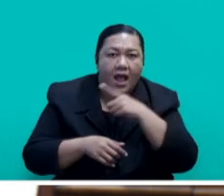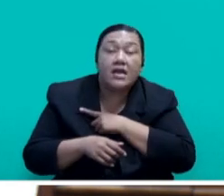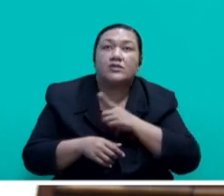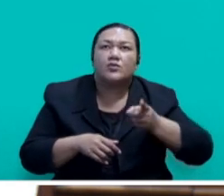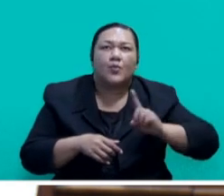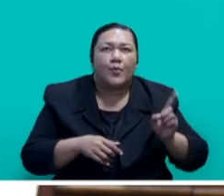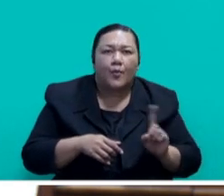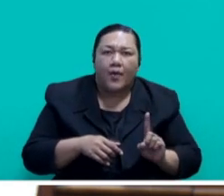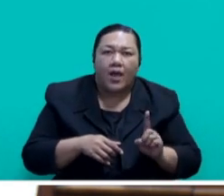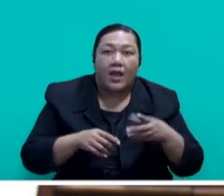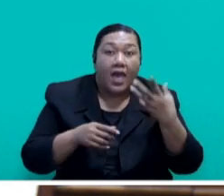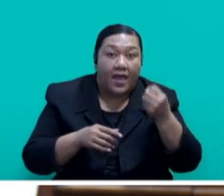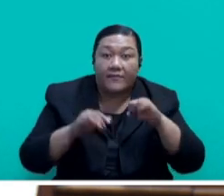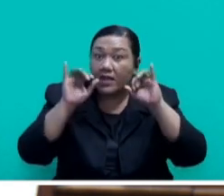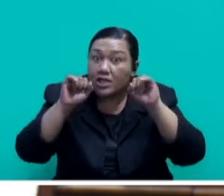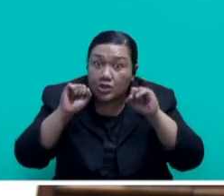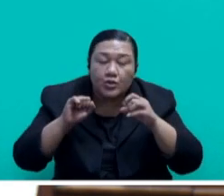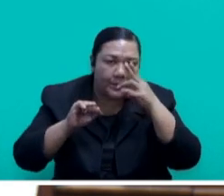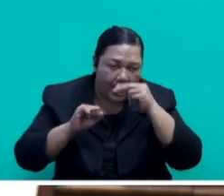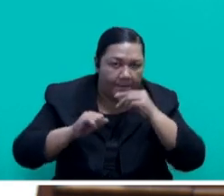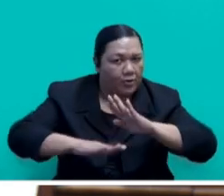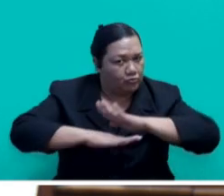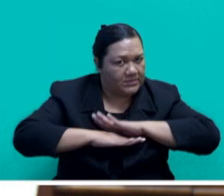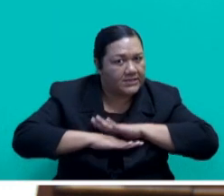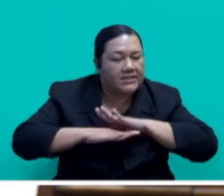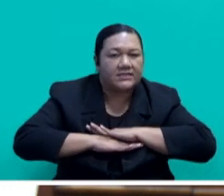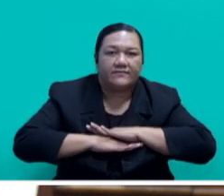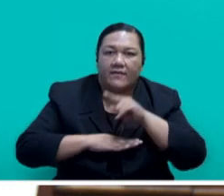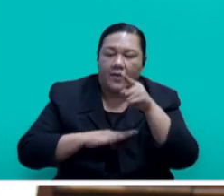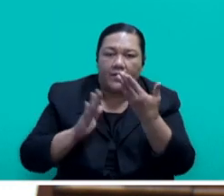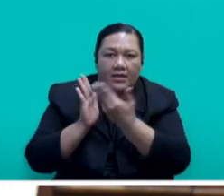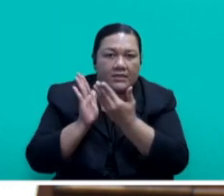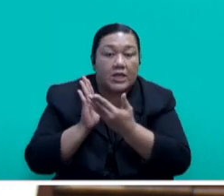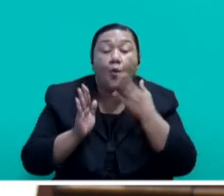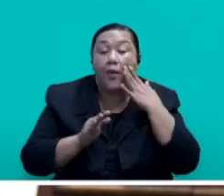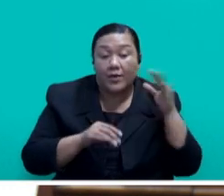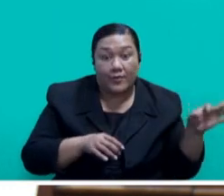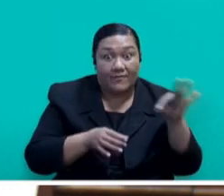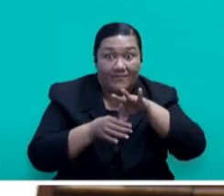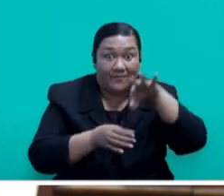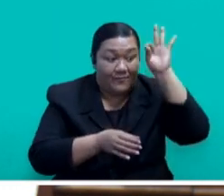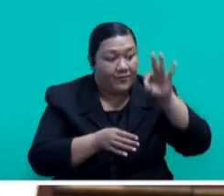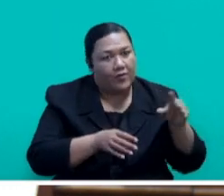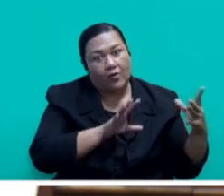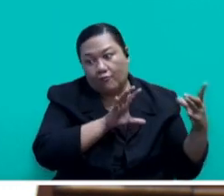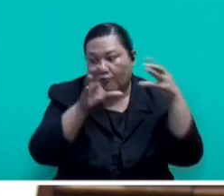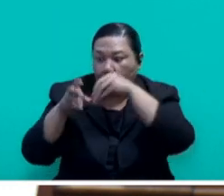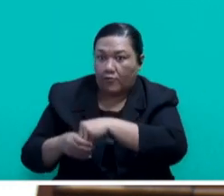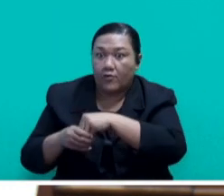have to contend with when we came into the elections and eventually got